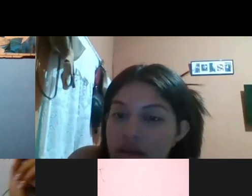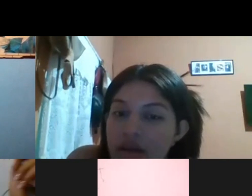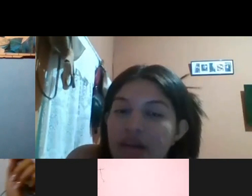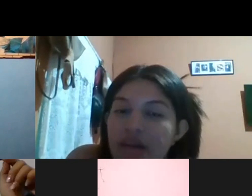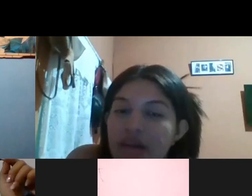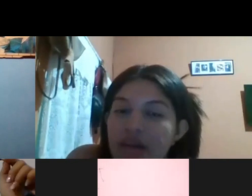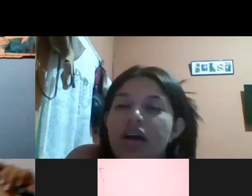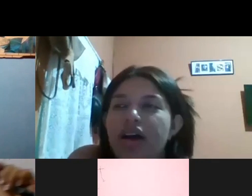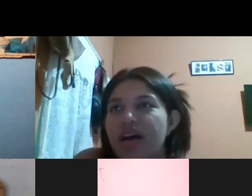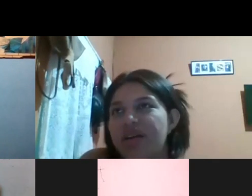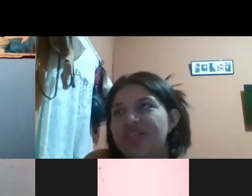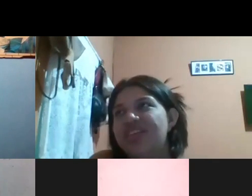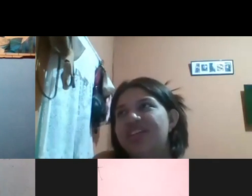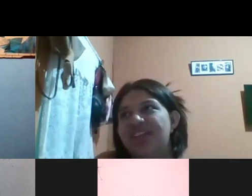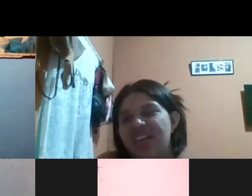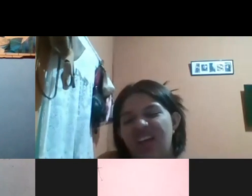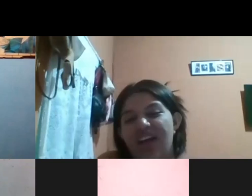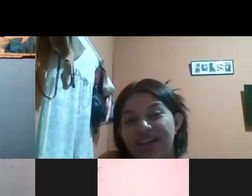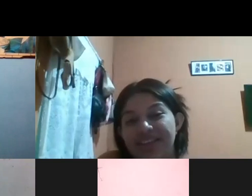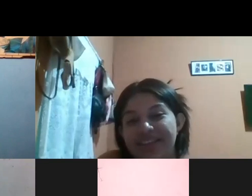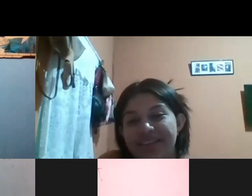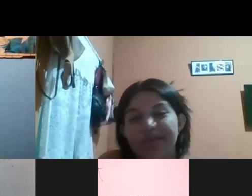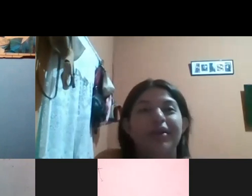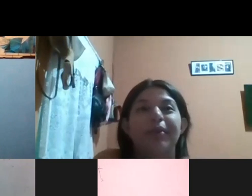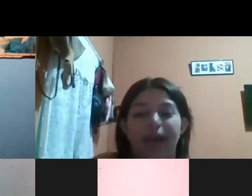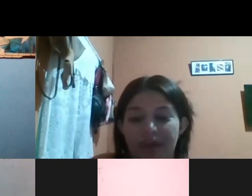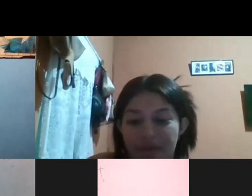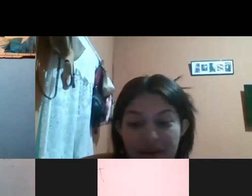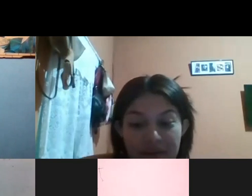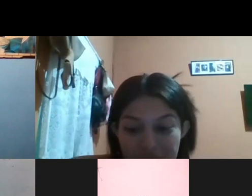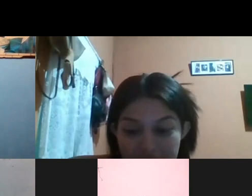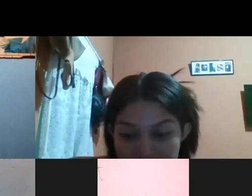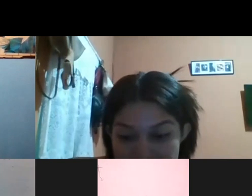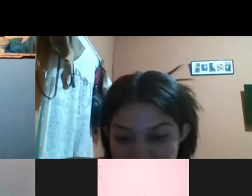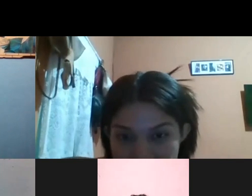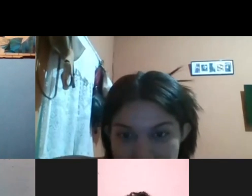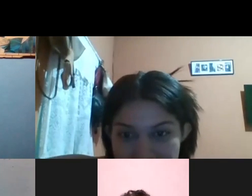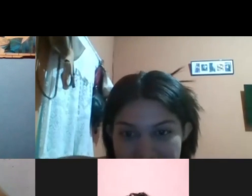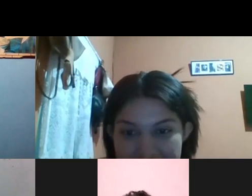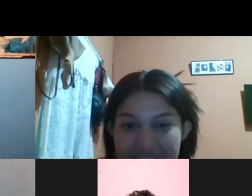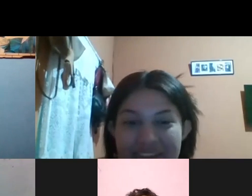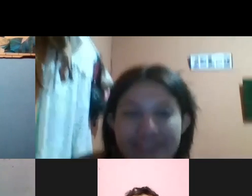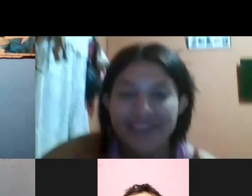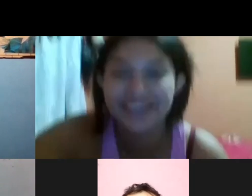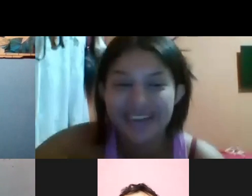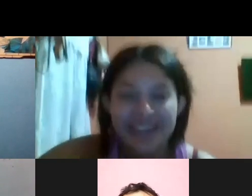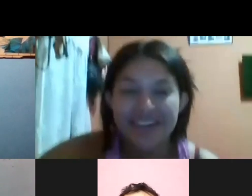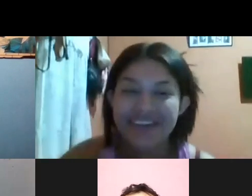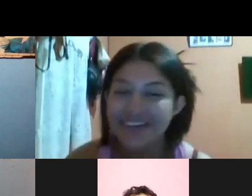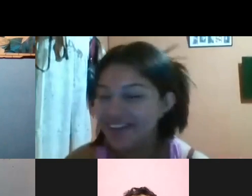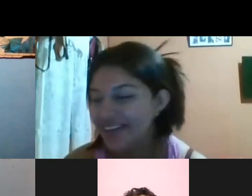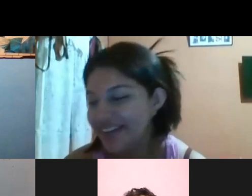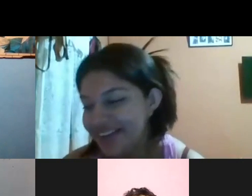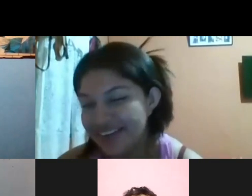de trabajo. A heavy day at work. Yes. Very, very, very tired. I